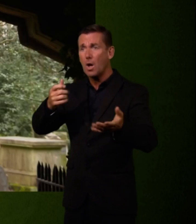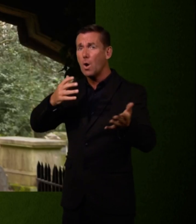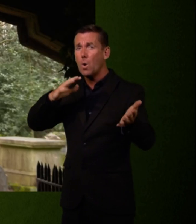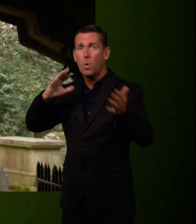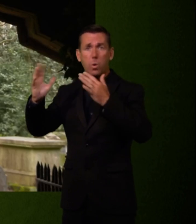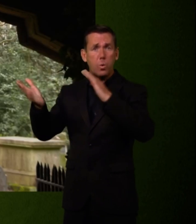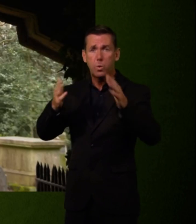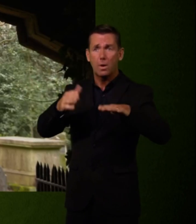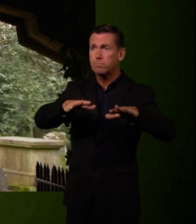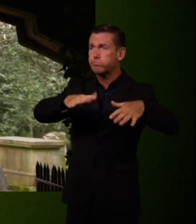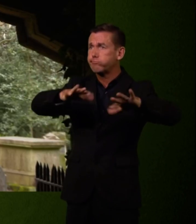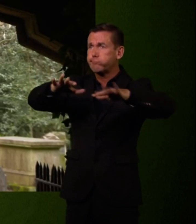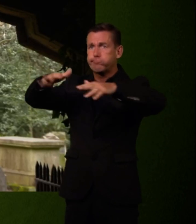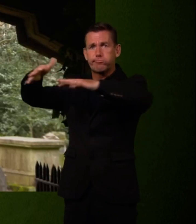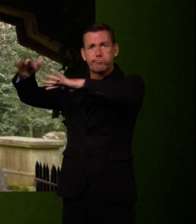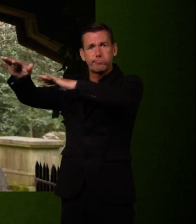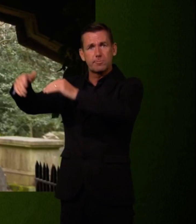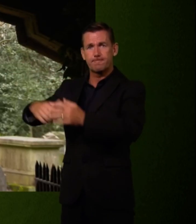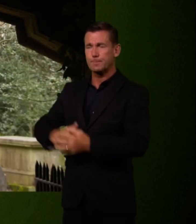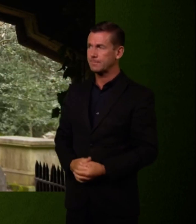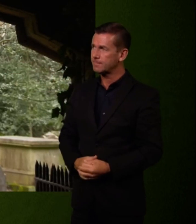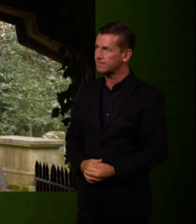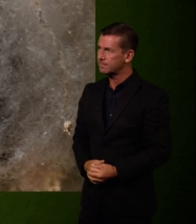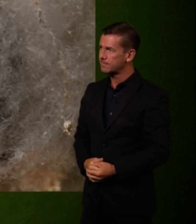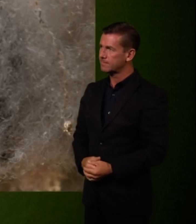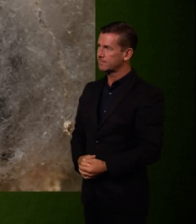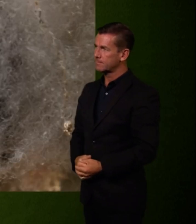a process known as ballooning.